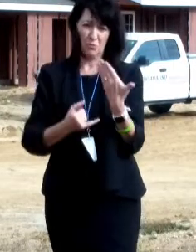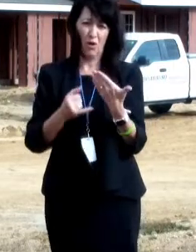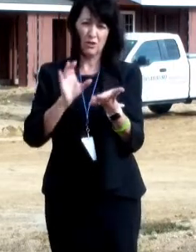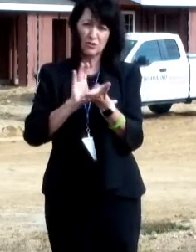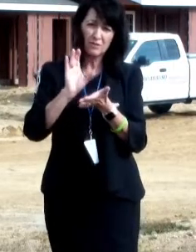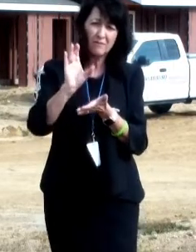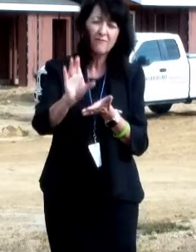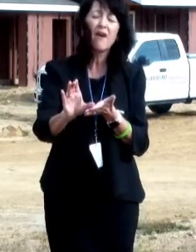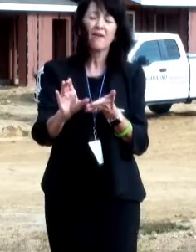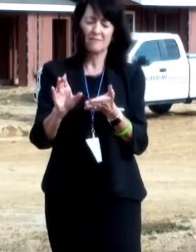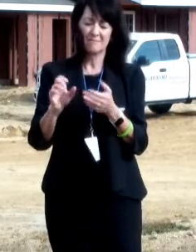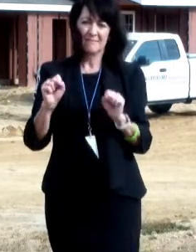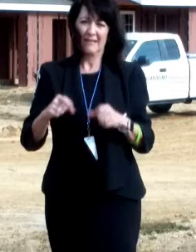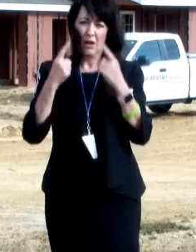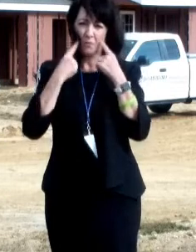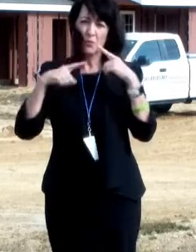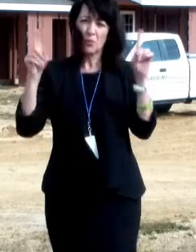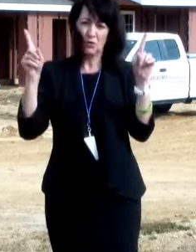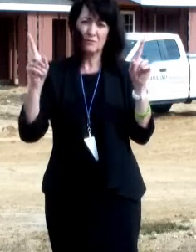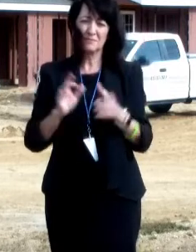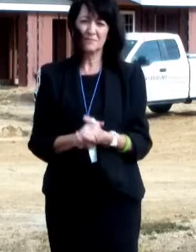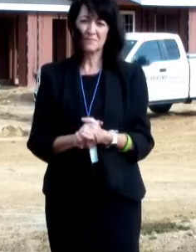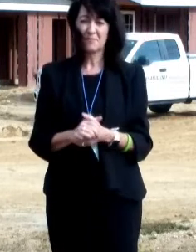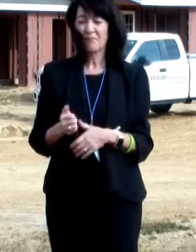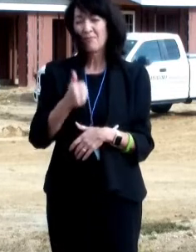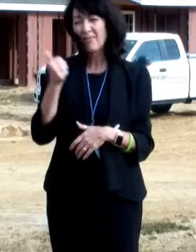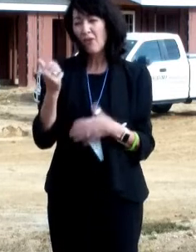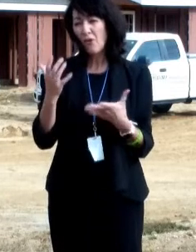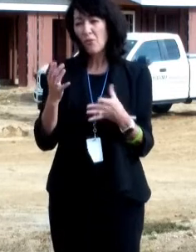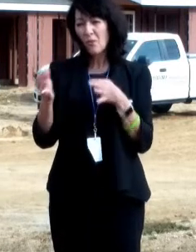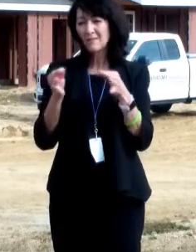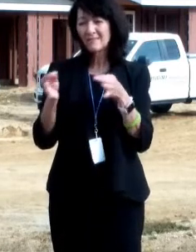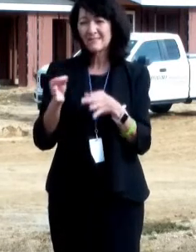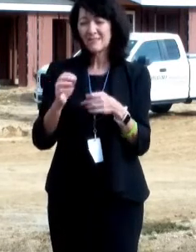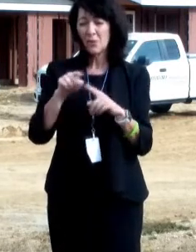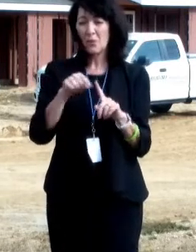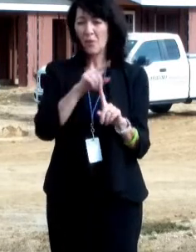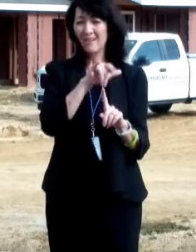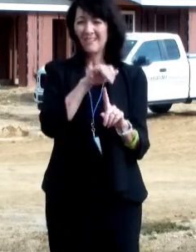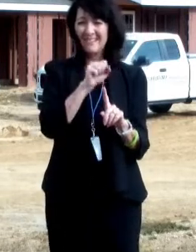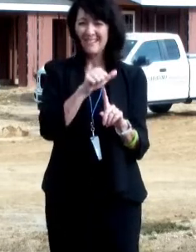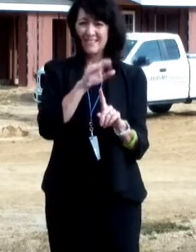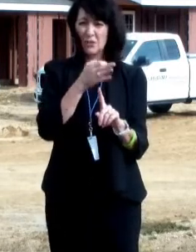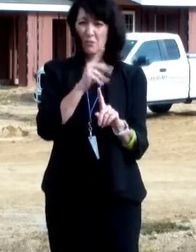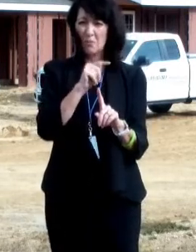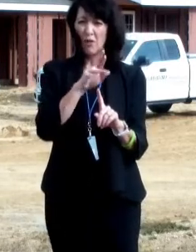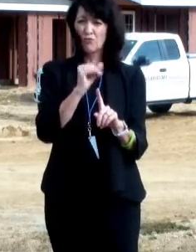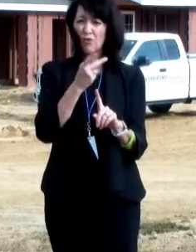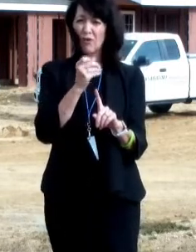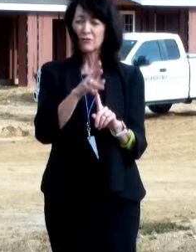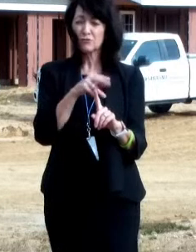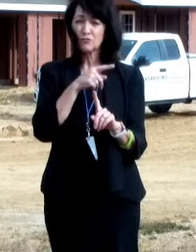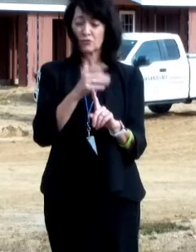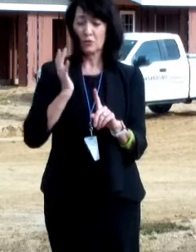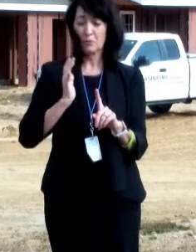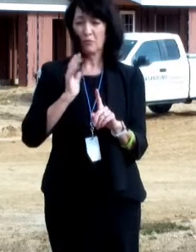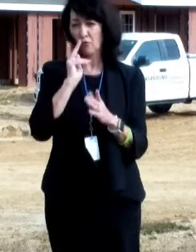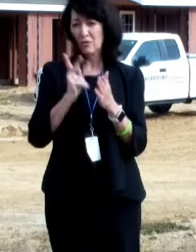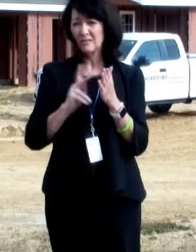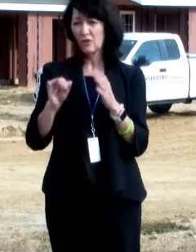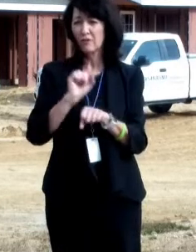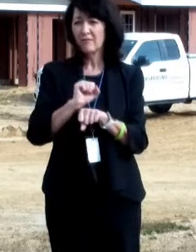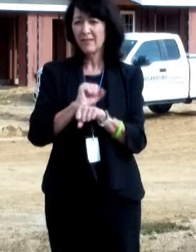project work. The other thing I want to say, when Lisa Blunt Rochester was our Secretary of Labor and John